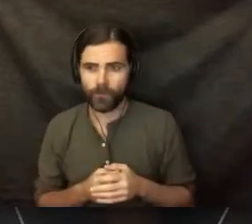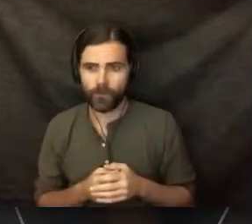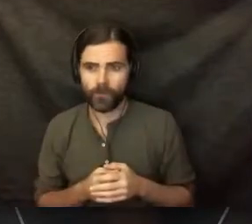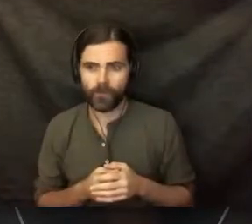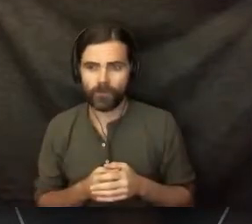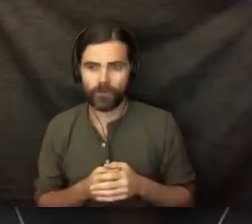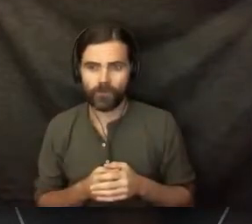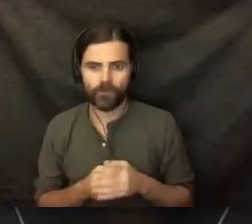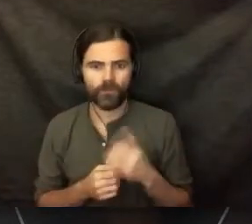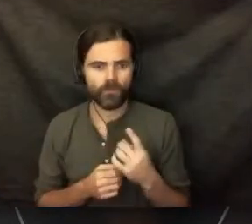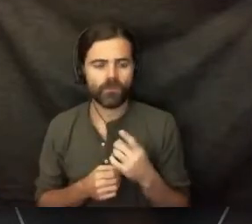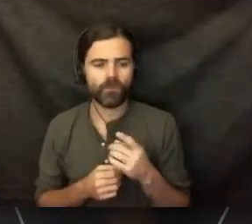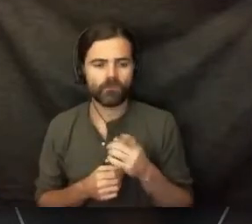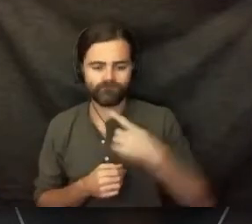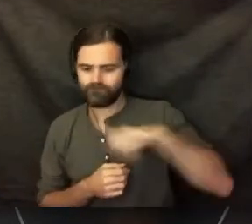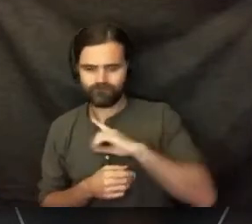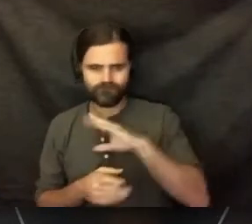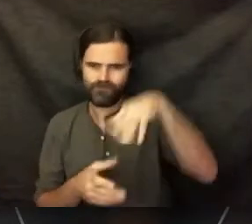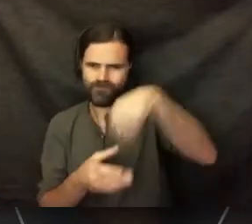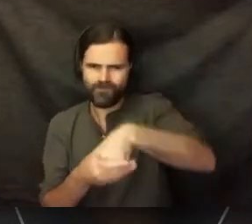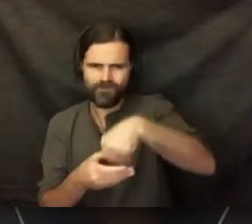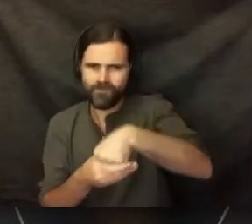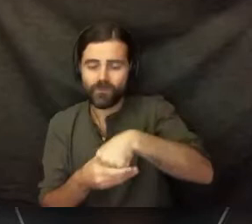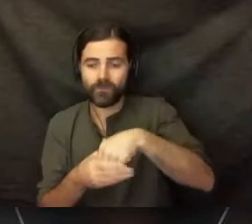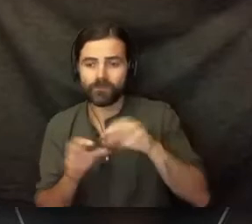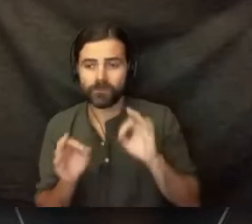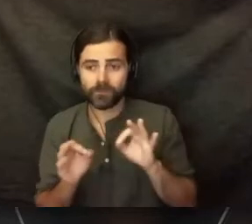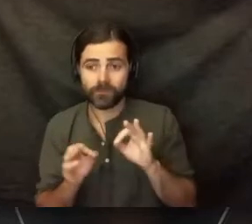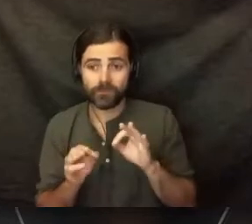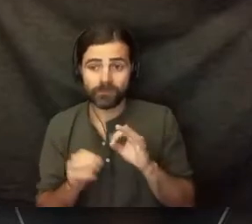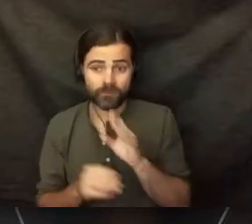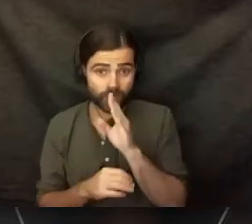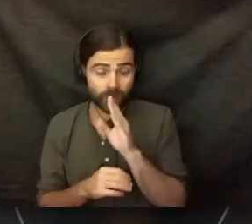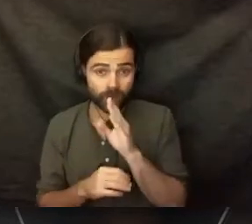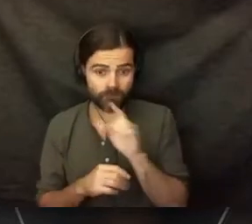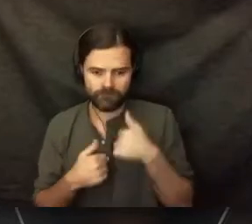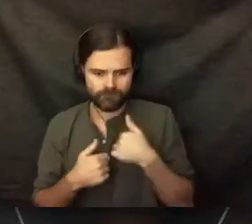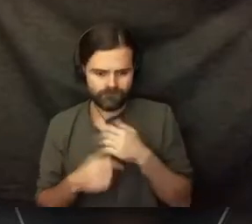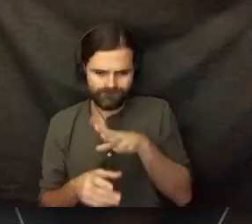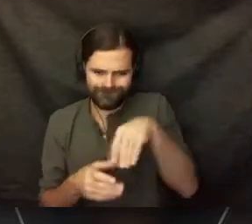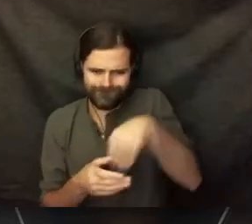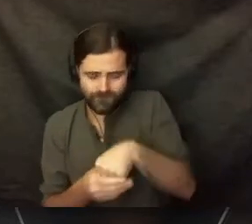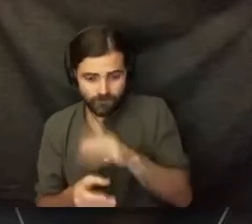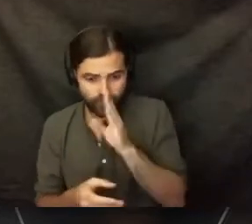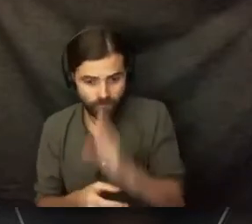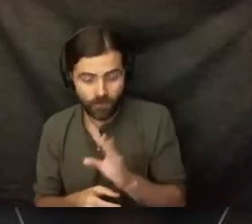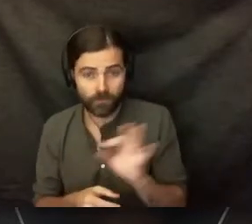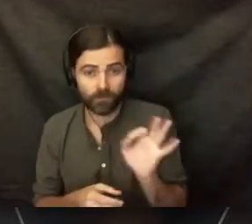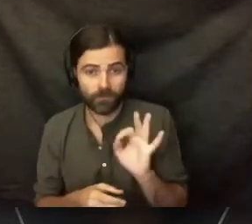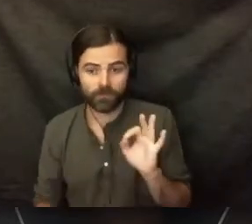Actually, we're all involved, implicated either directly, indirectly, or through nature of demand and social